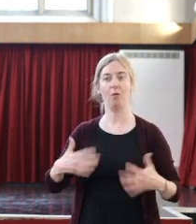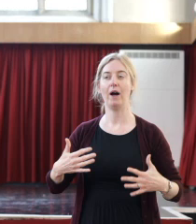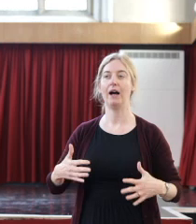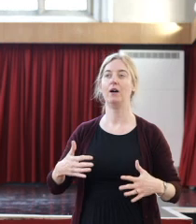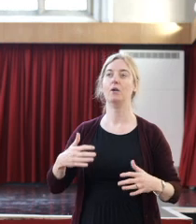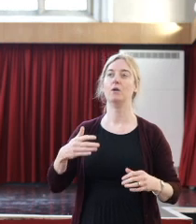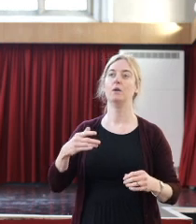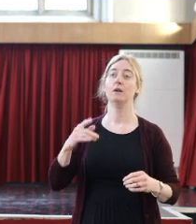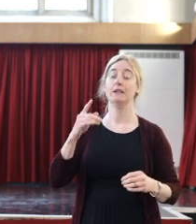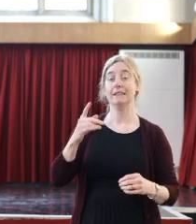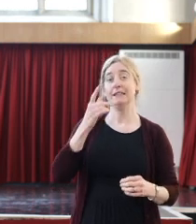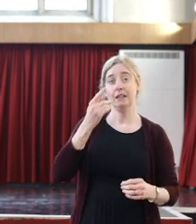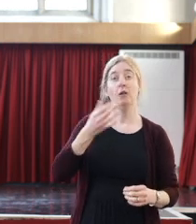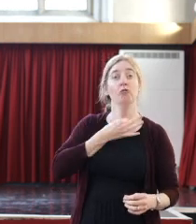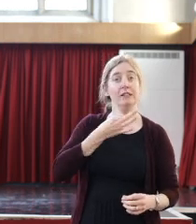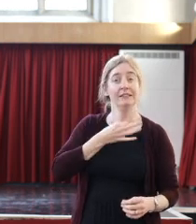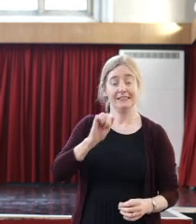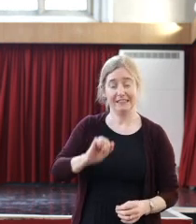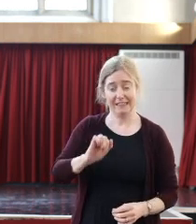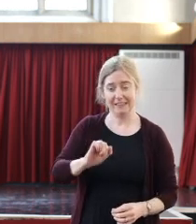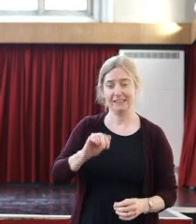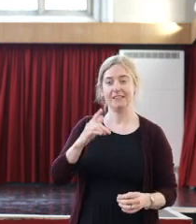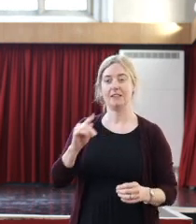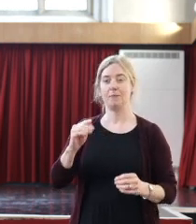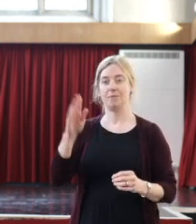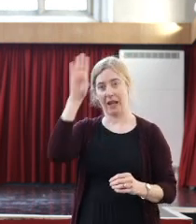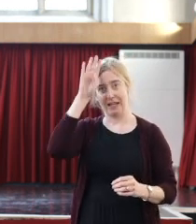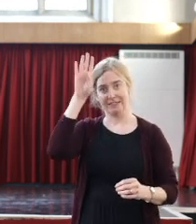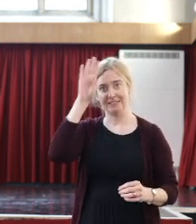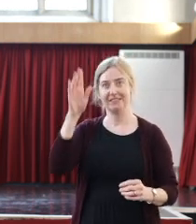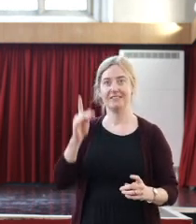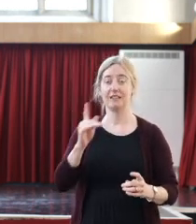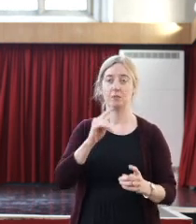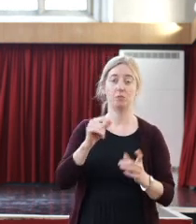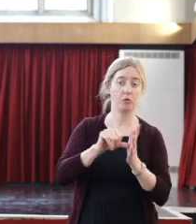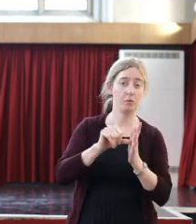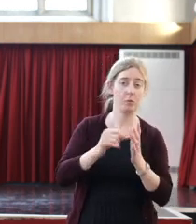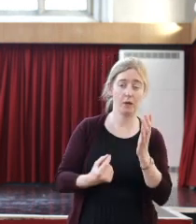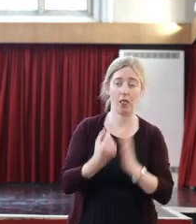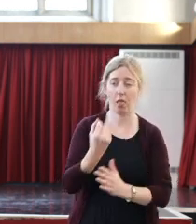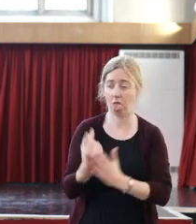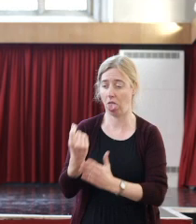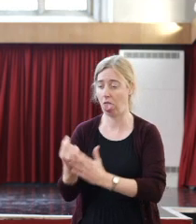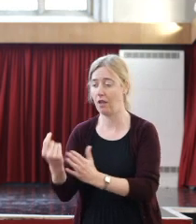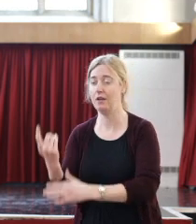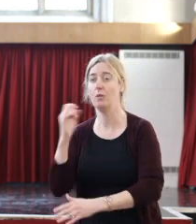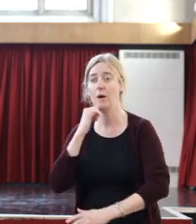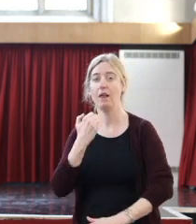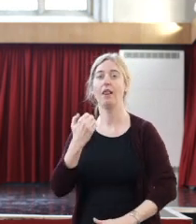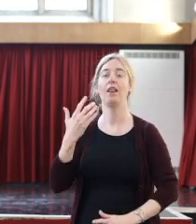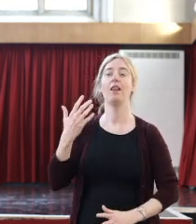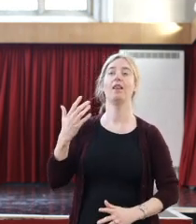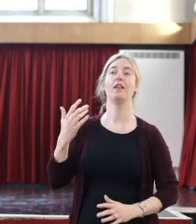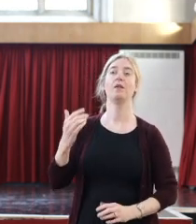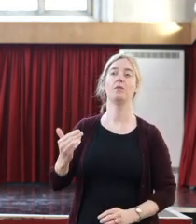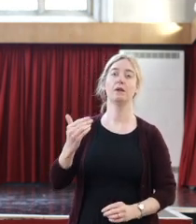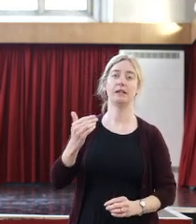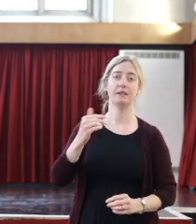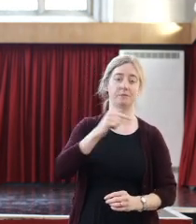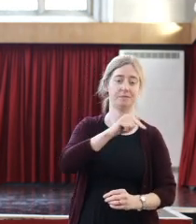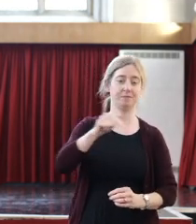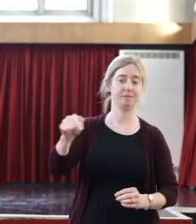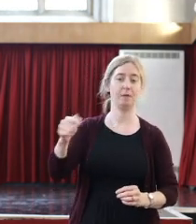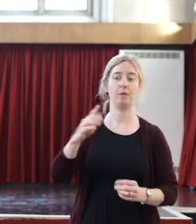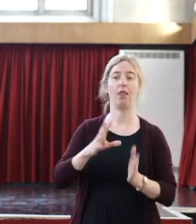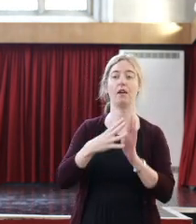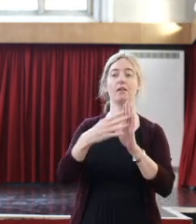the jeopardy involved in working out there? What are the hazards? What are the pitfalls? And it was wonderfully presented by a number of the practitioners there,